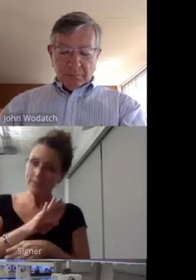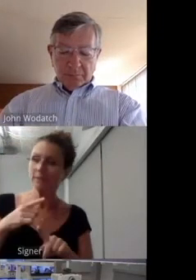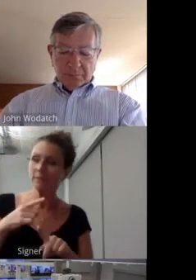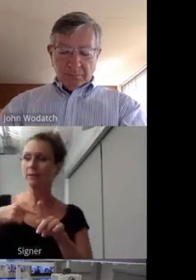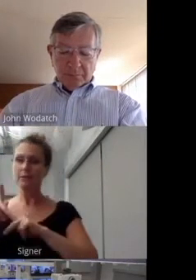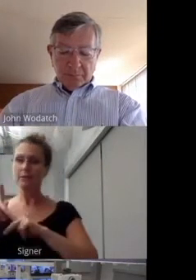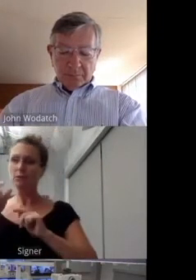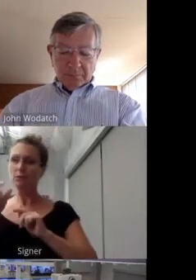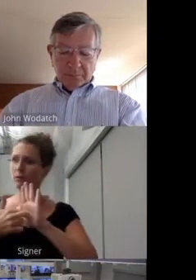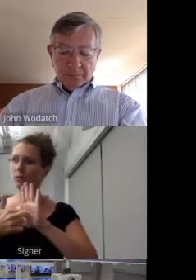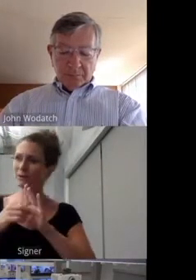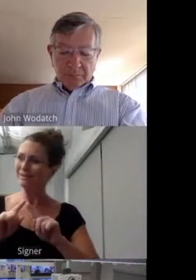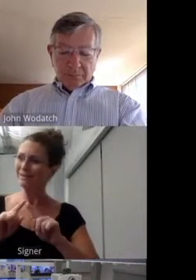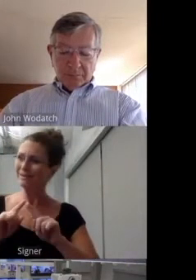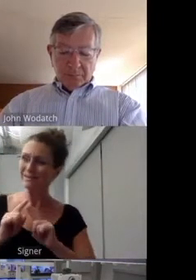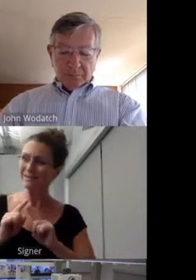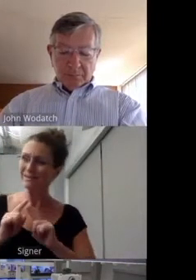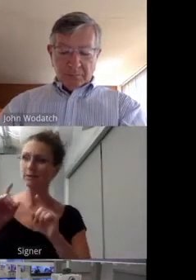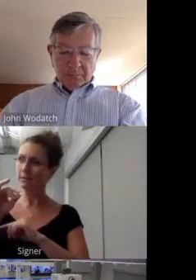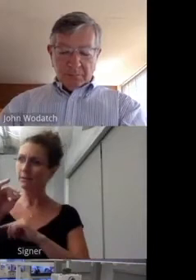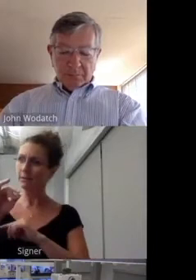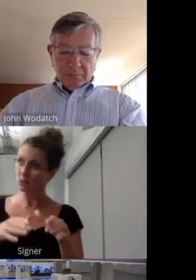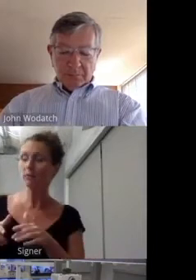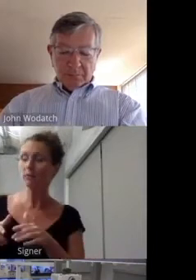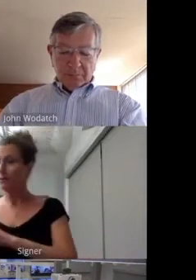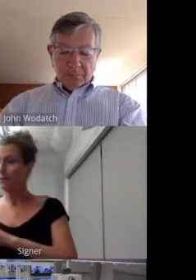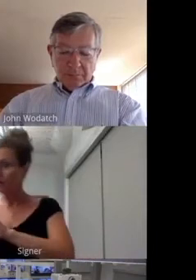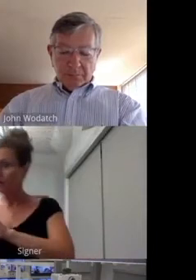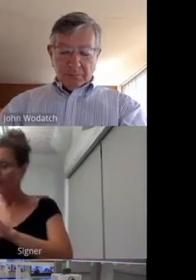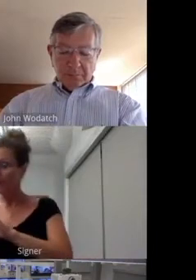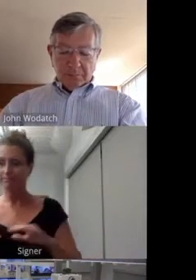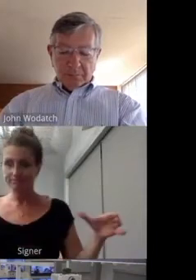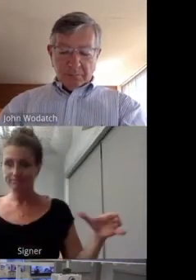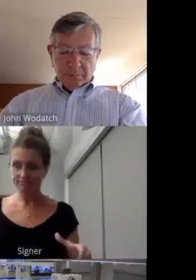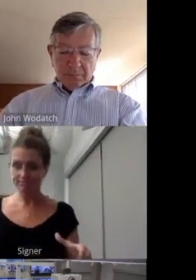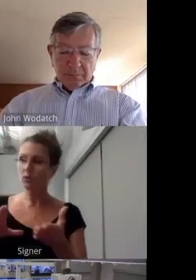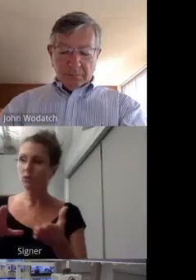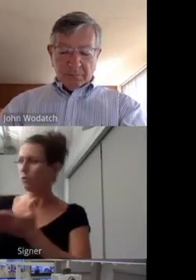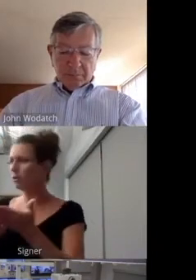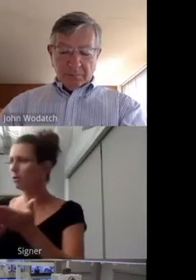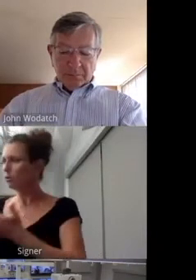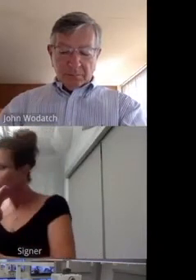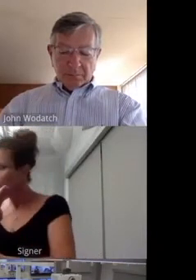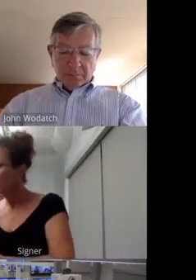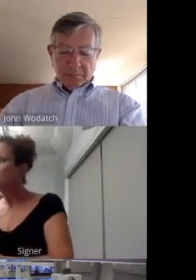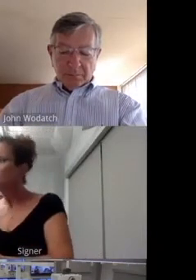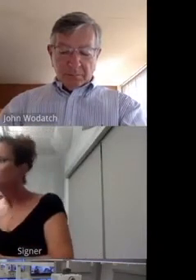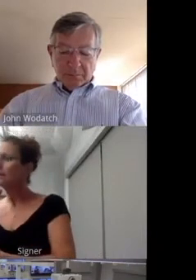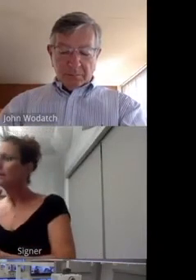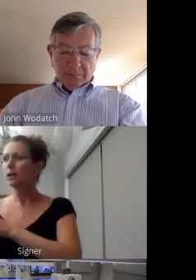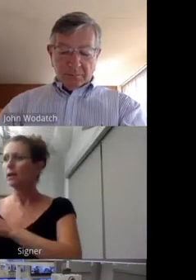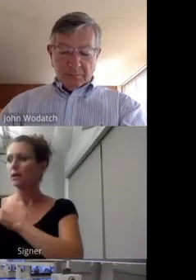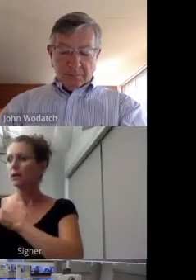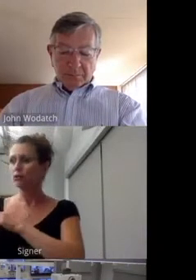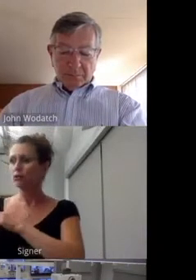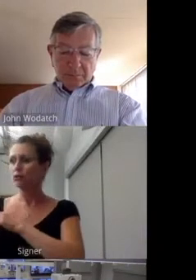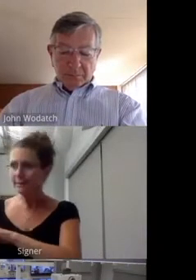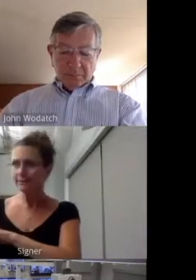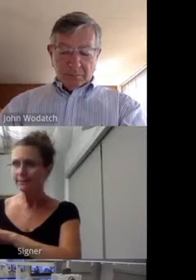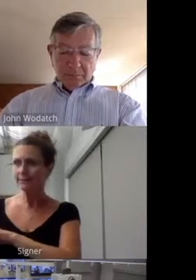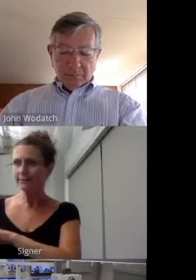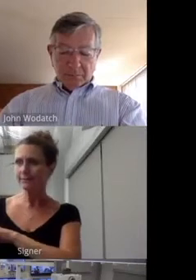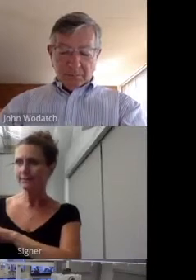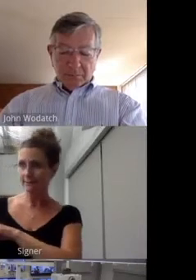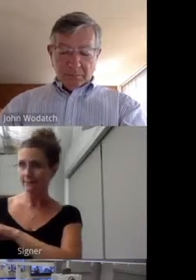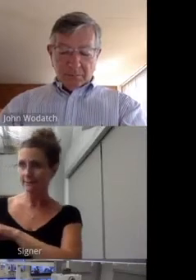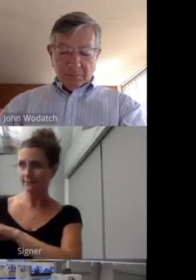government. And there were the colleges, the universities, the transit authorities. That's right. That's right. And then, of course, we broke into smaller